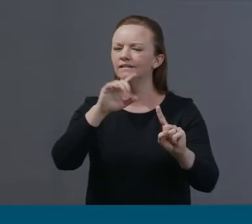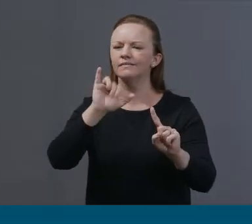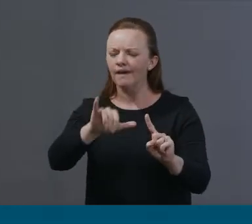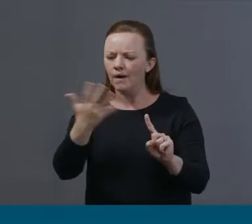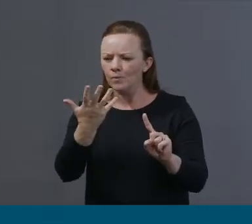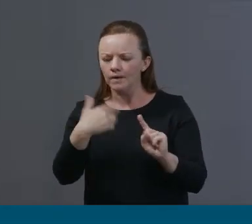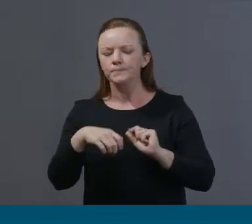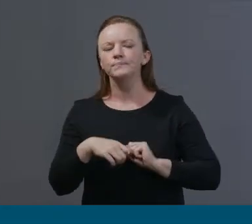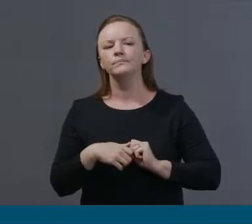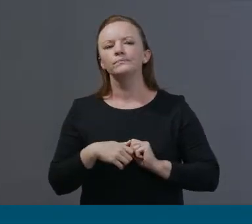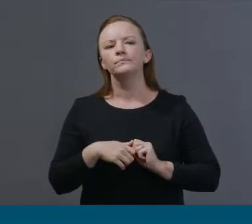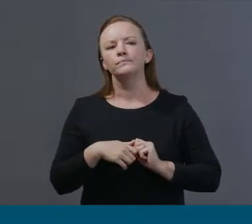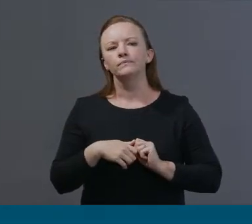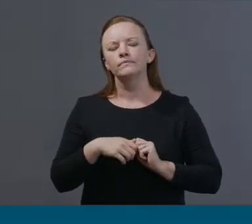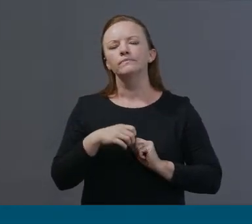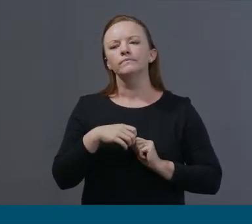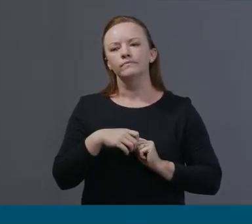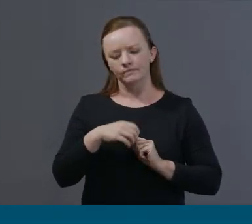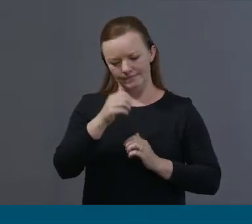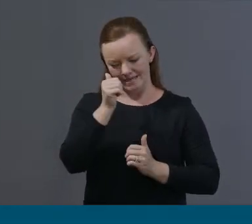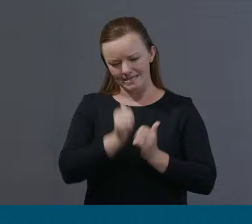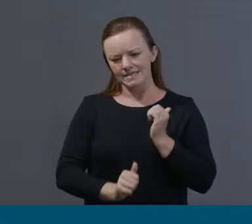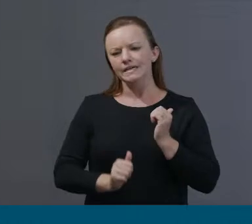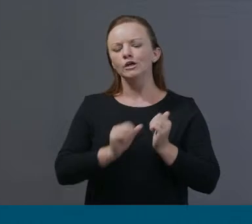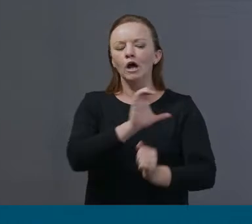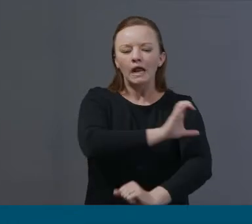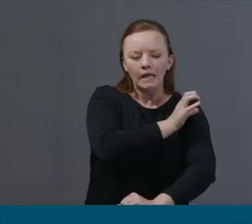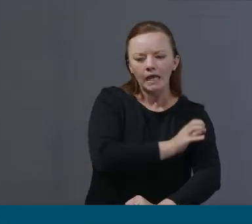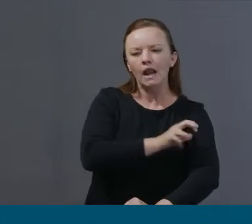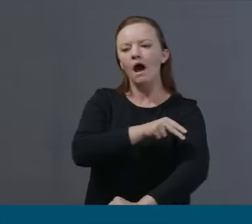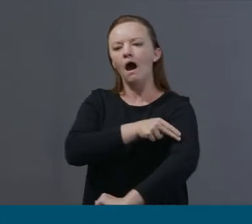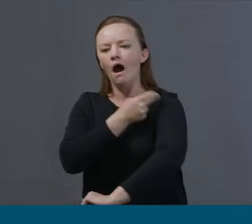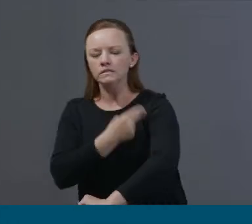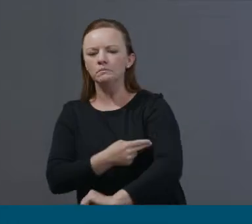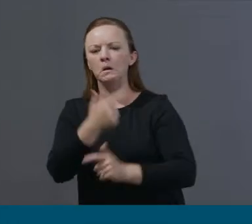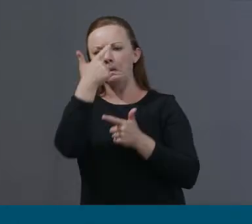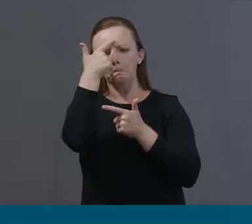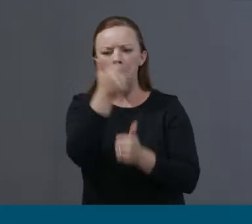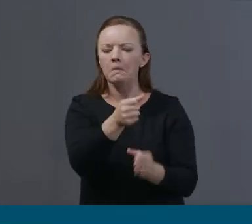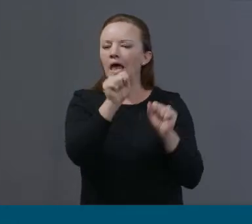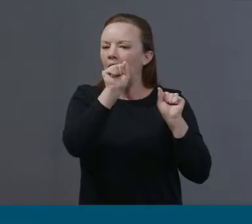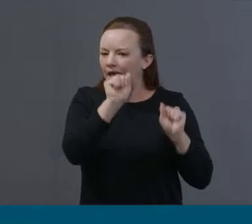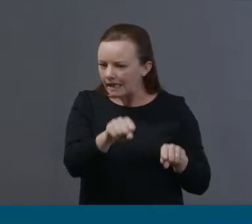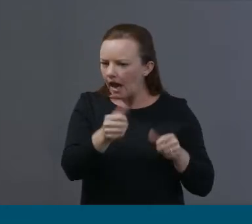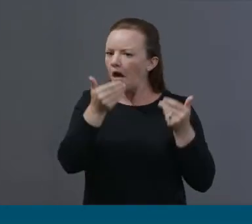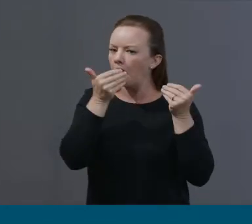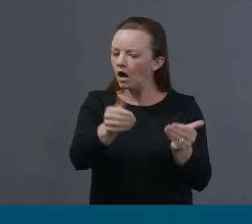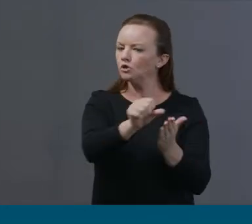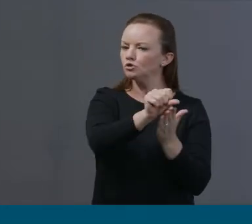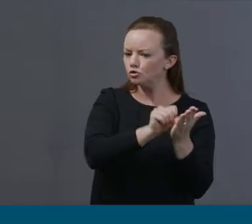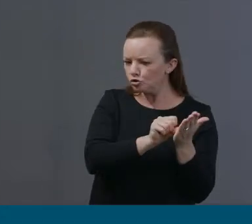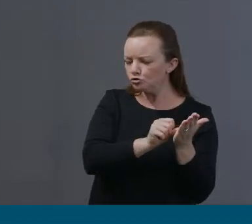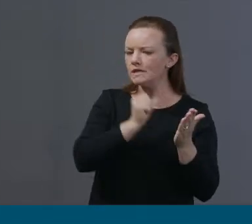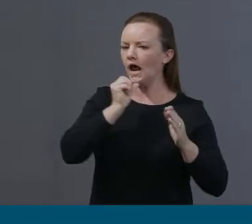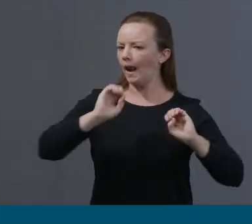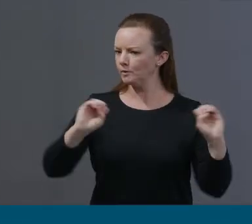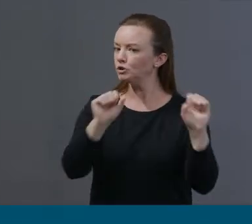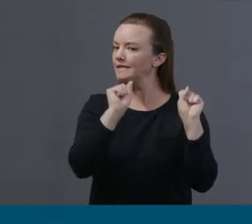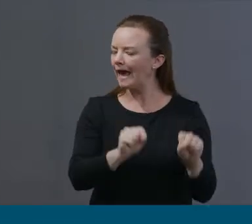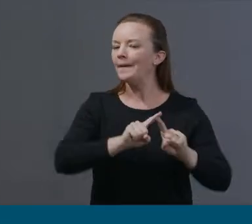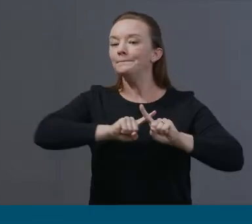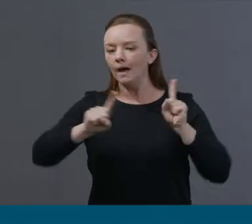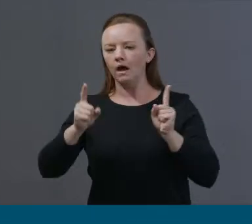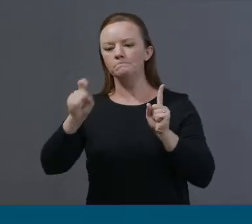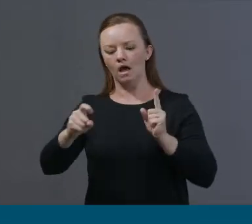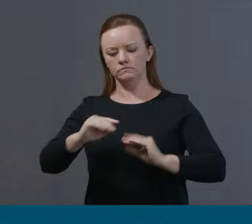they are reporting on a daily basis, to ensure that they are meeting the requirements that were set forth in the governor's executive order that